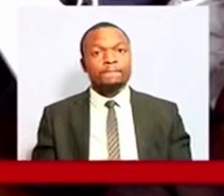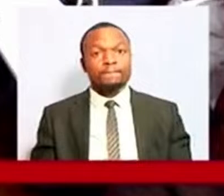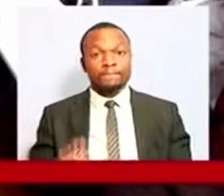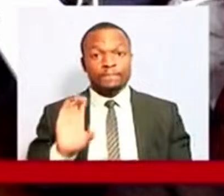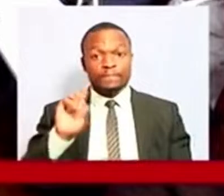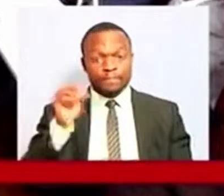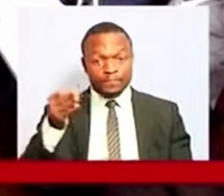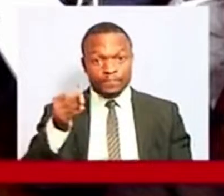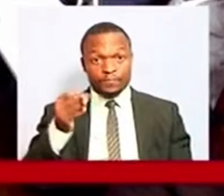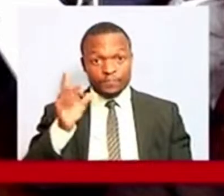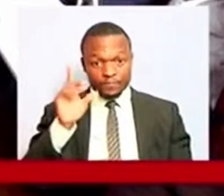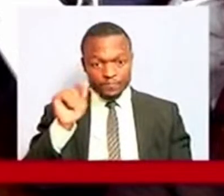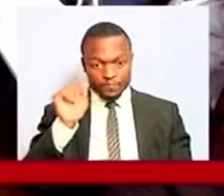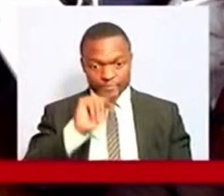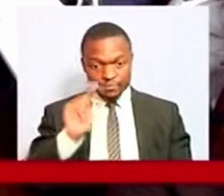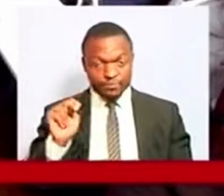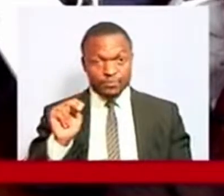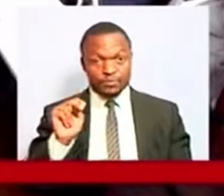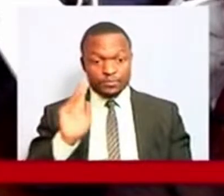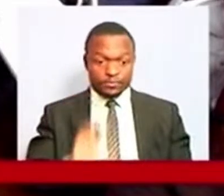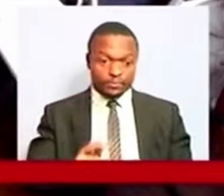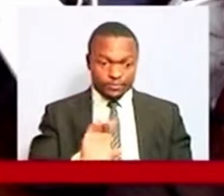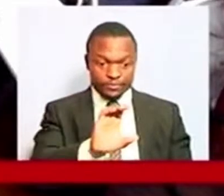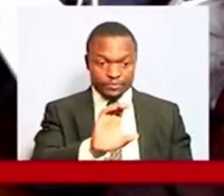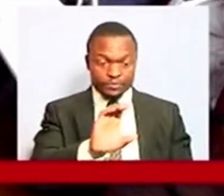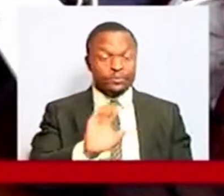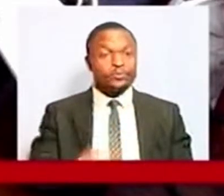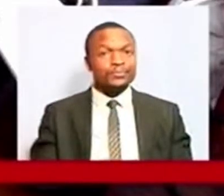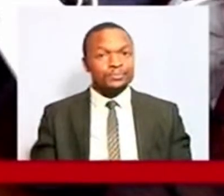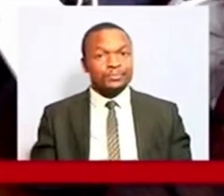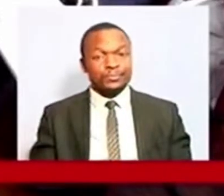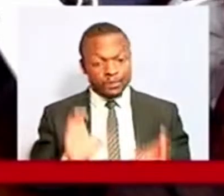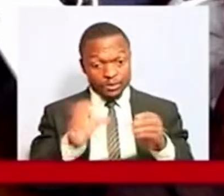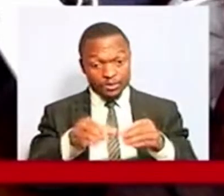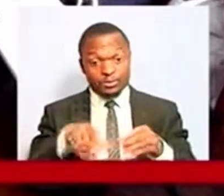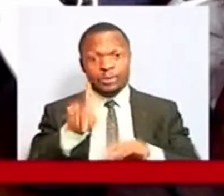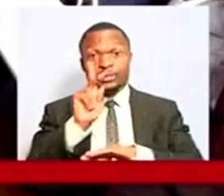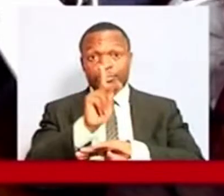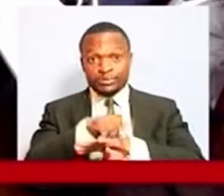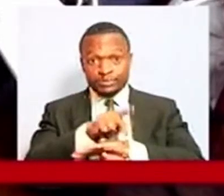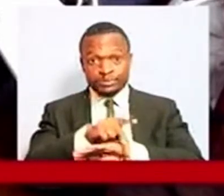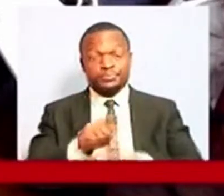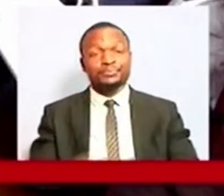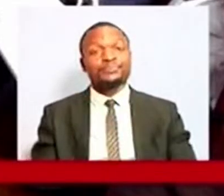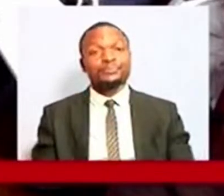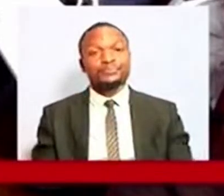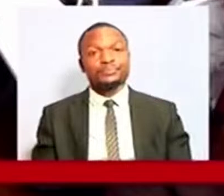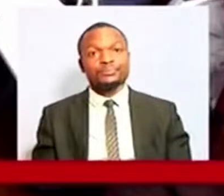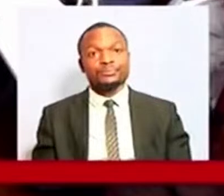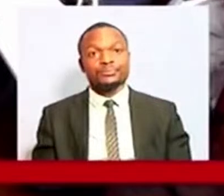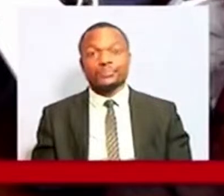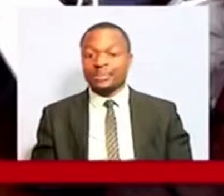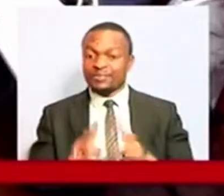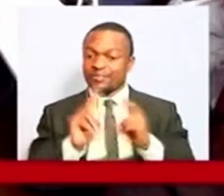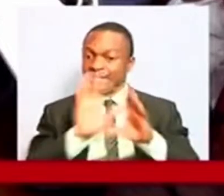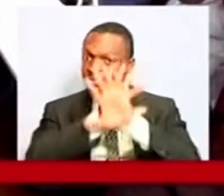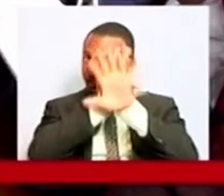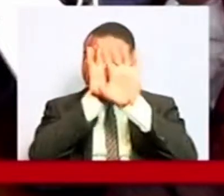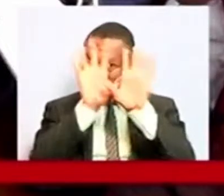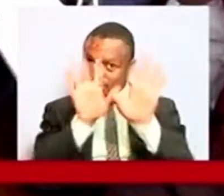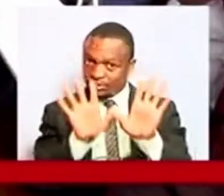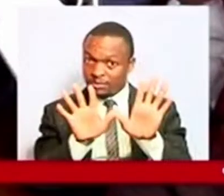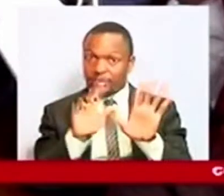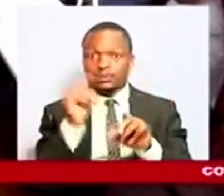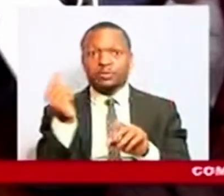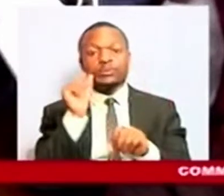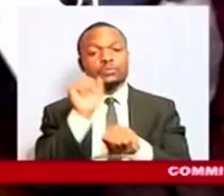CDF 2022 allocation towards community projects. So it's very clear that you are only dealing